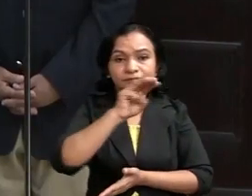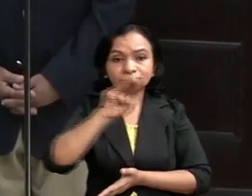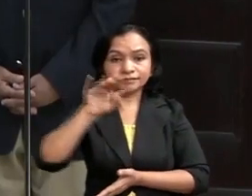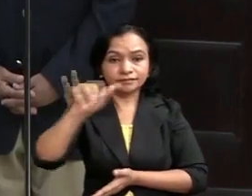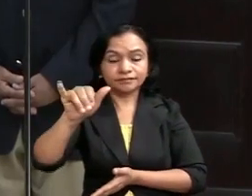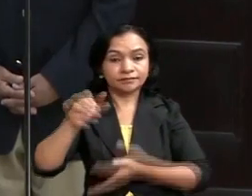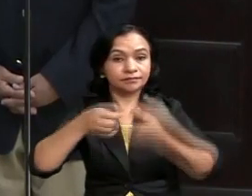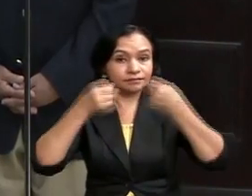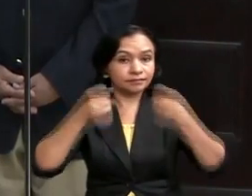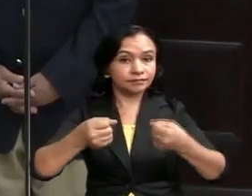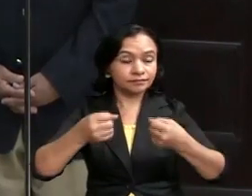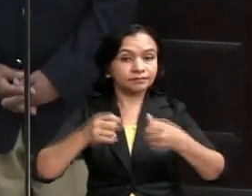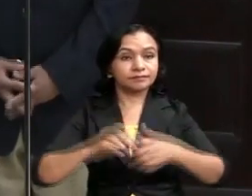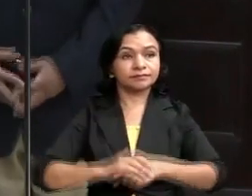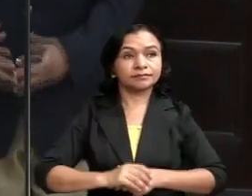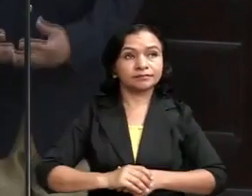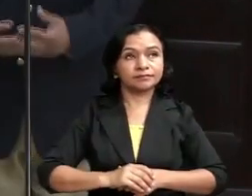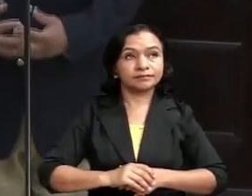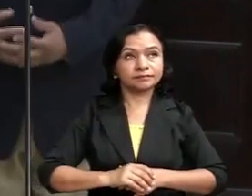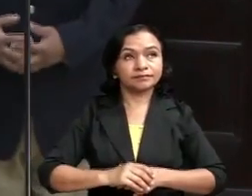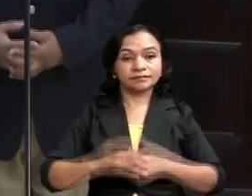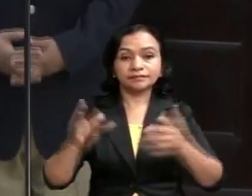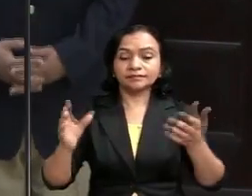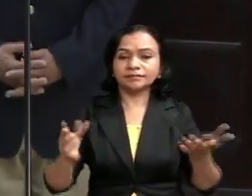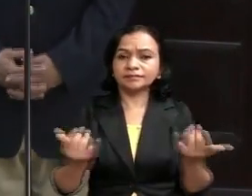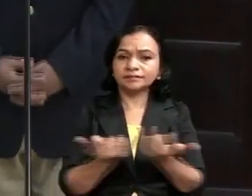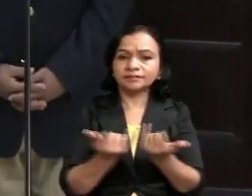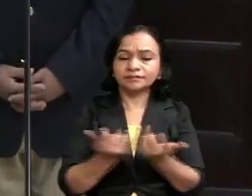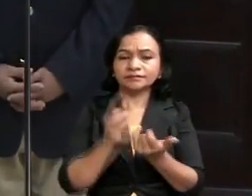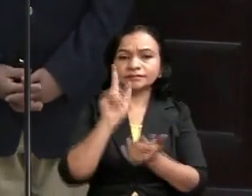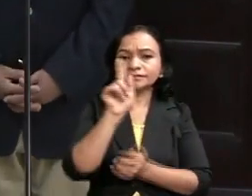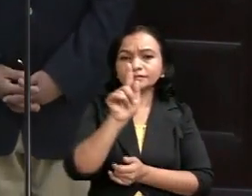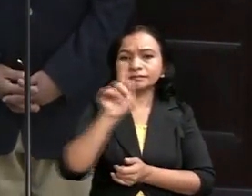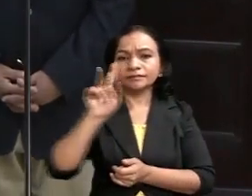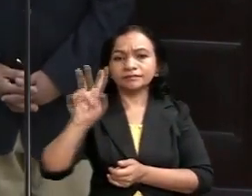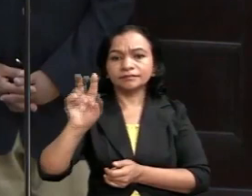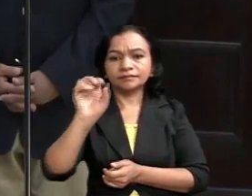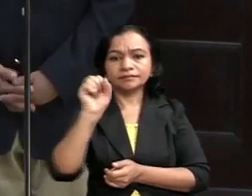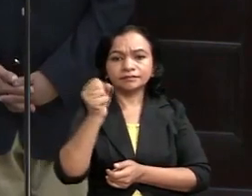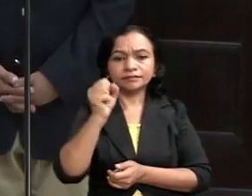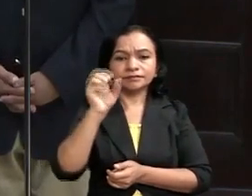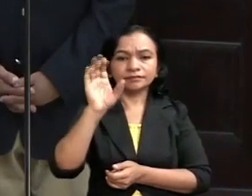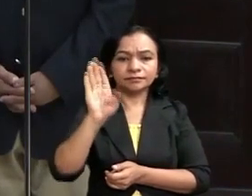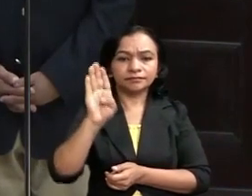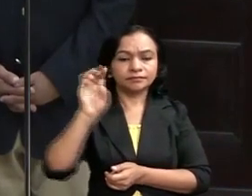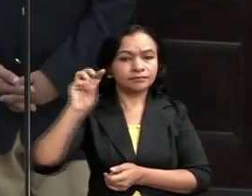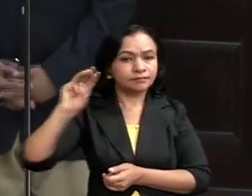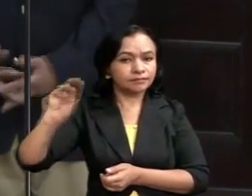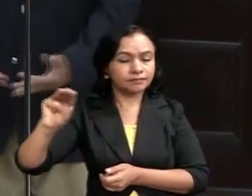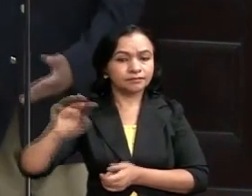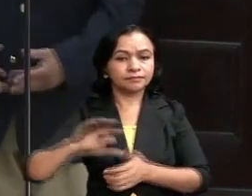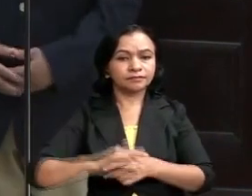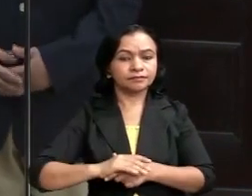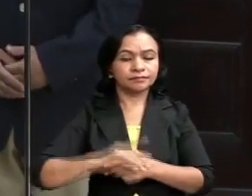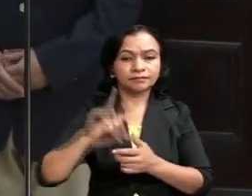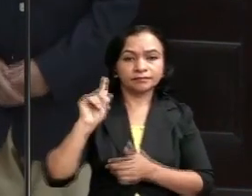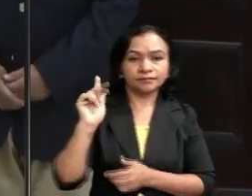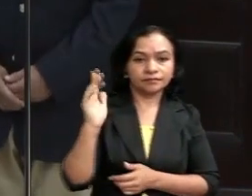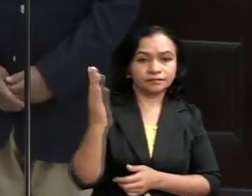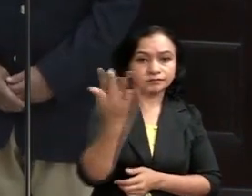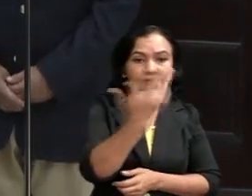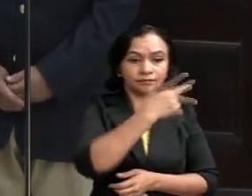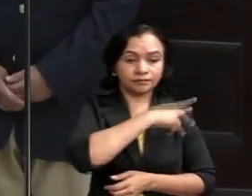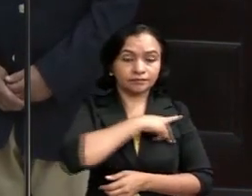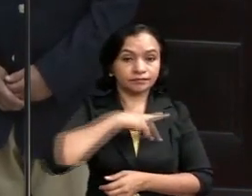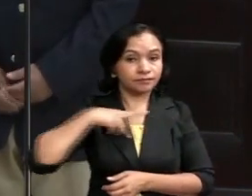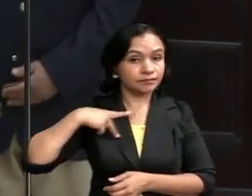Life Broadcasting Network. Y de la cadena de televisión SBN. To the pastors, para los pastores, and to